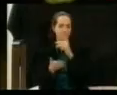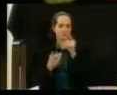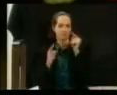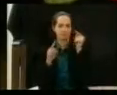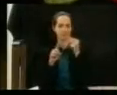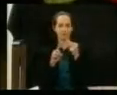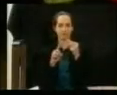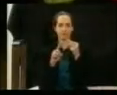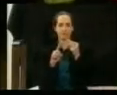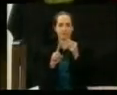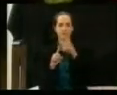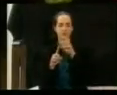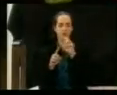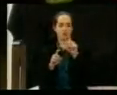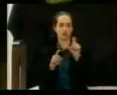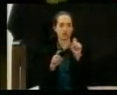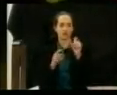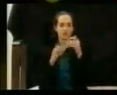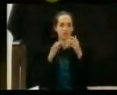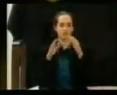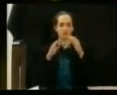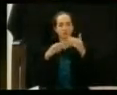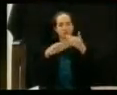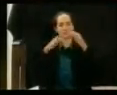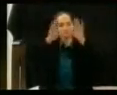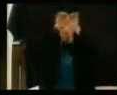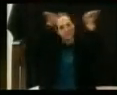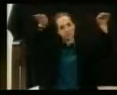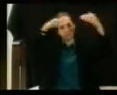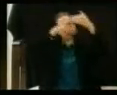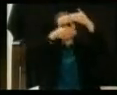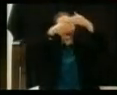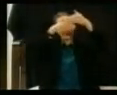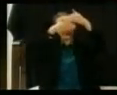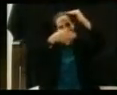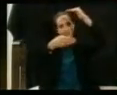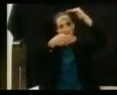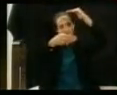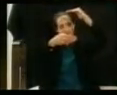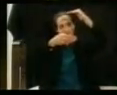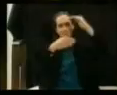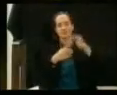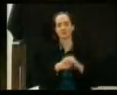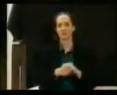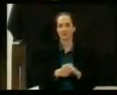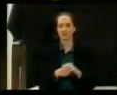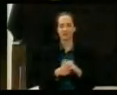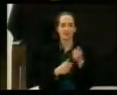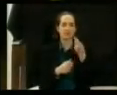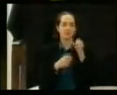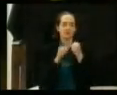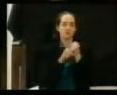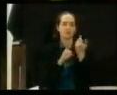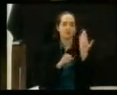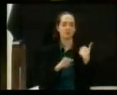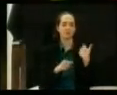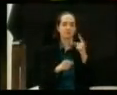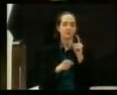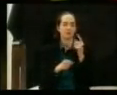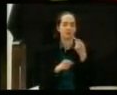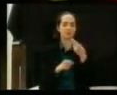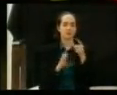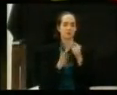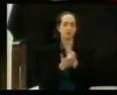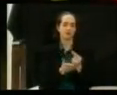the walls are separating from the ceiling. A couple of years ago, we had a 1st grade classroom that had a couple of wasps